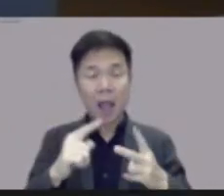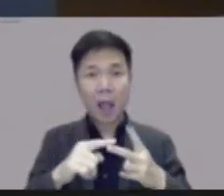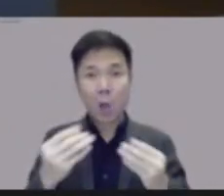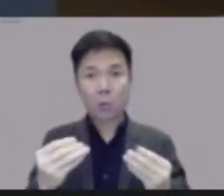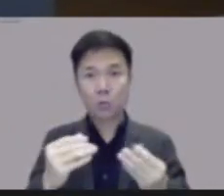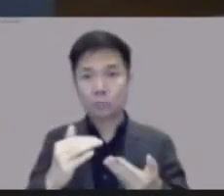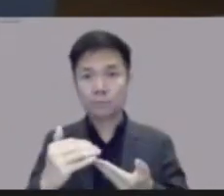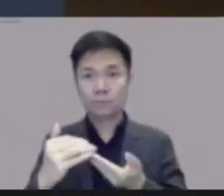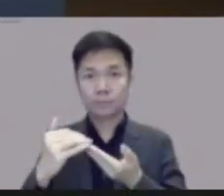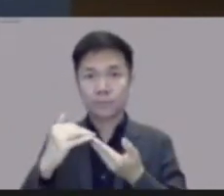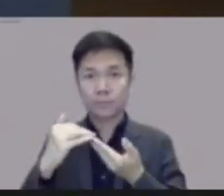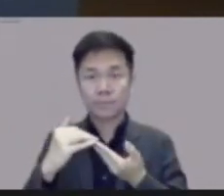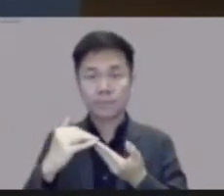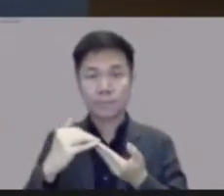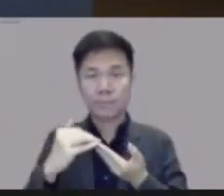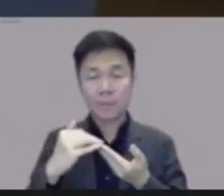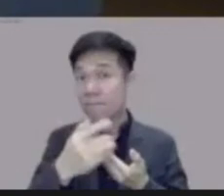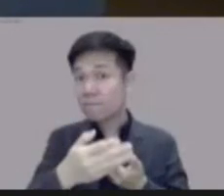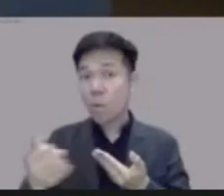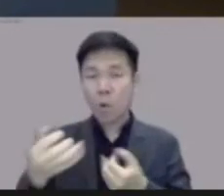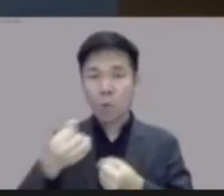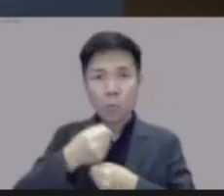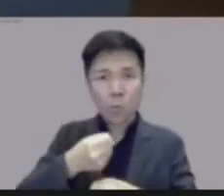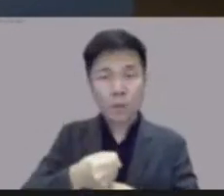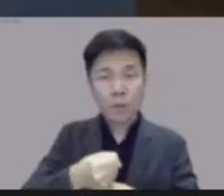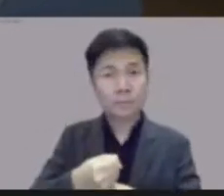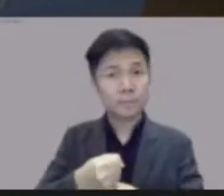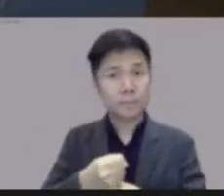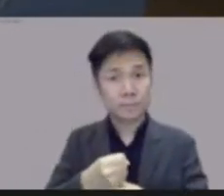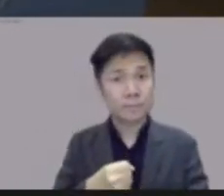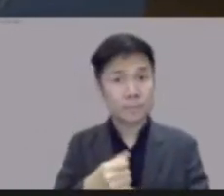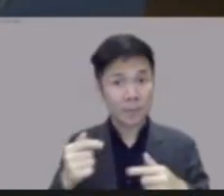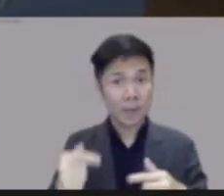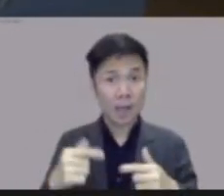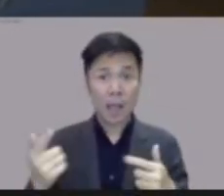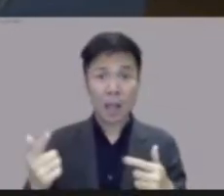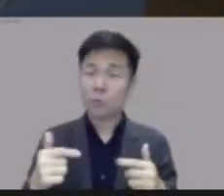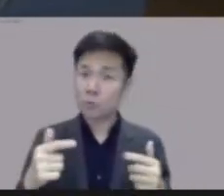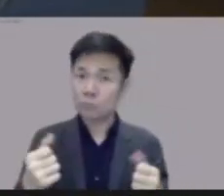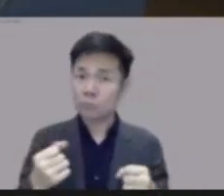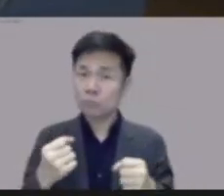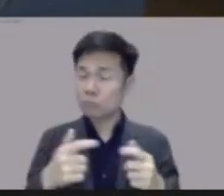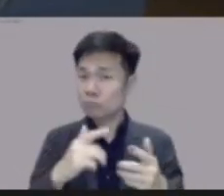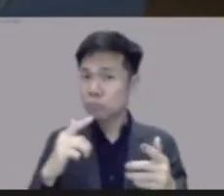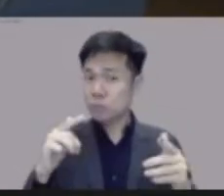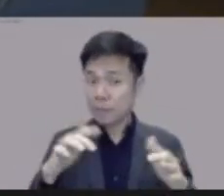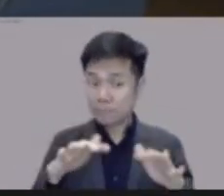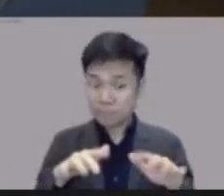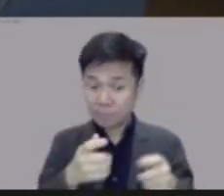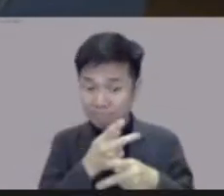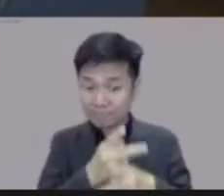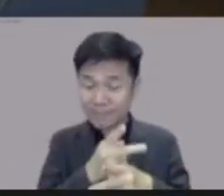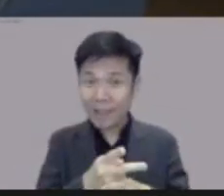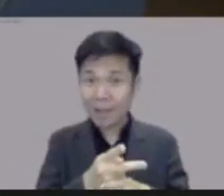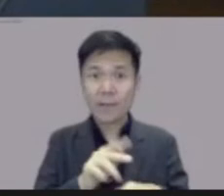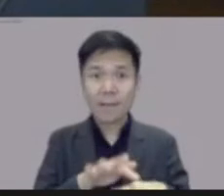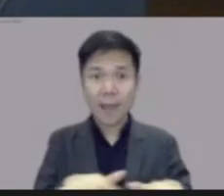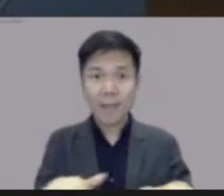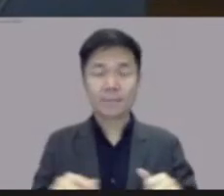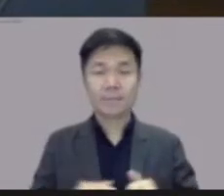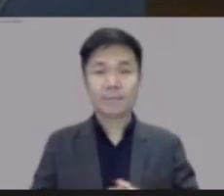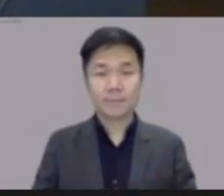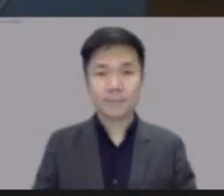countries in their efforts to combat desertification disaster risk reduction by building the